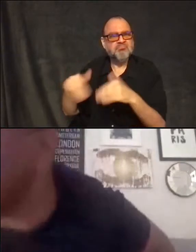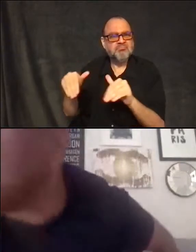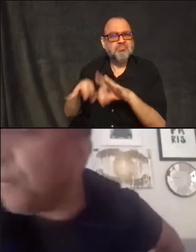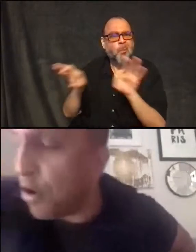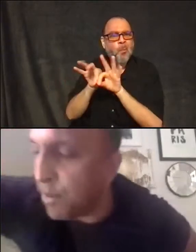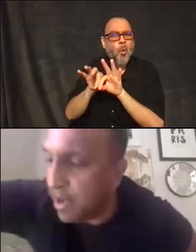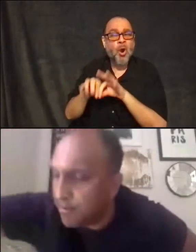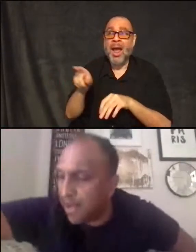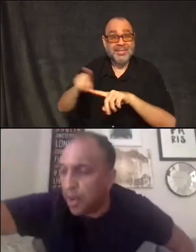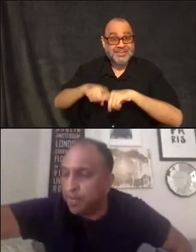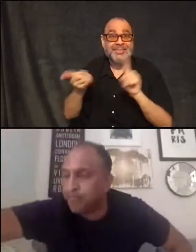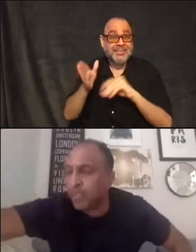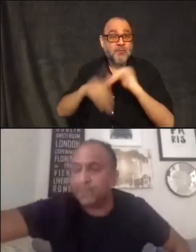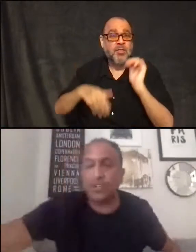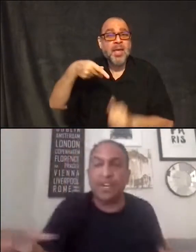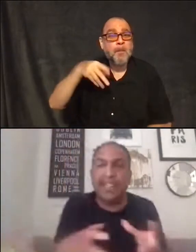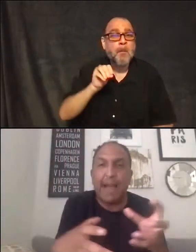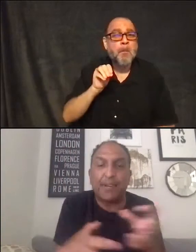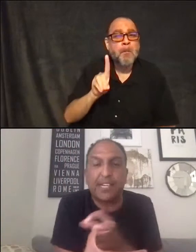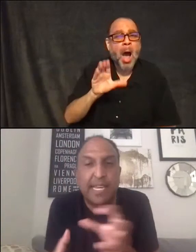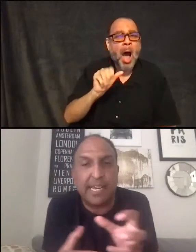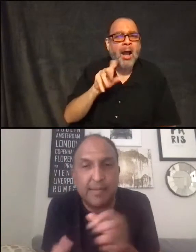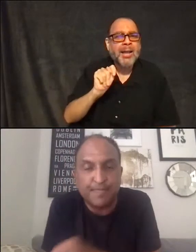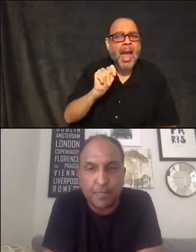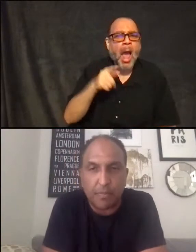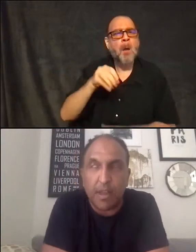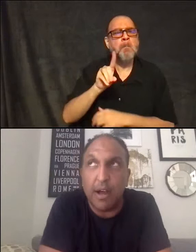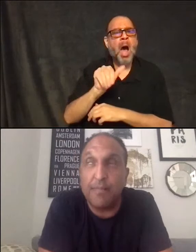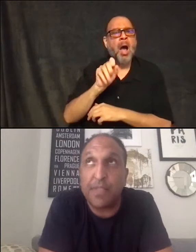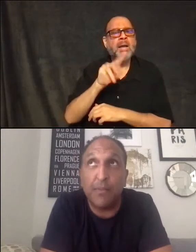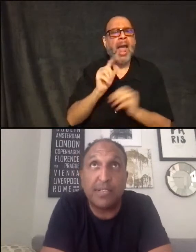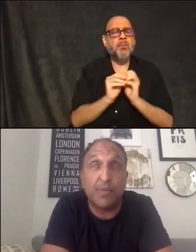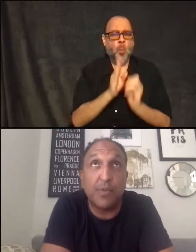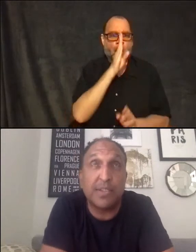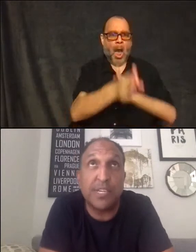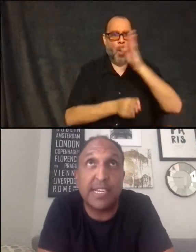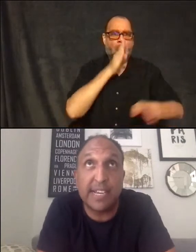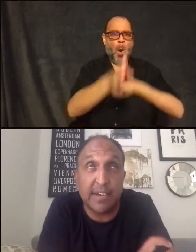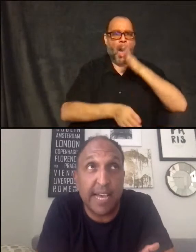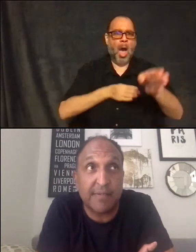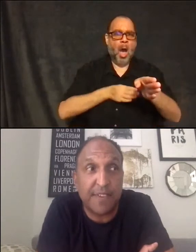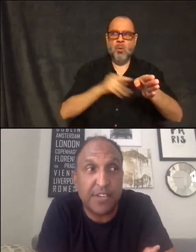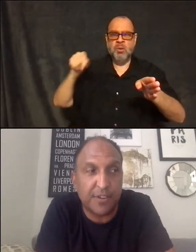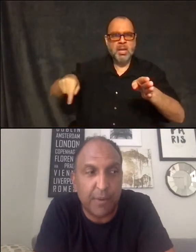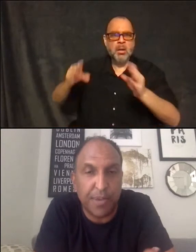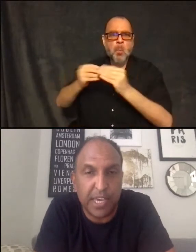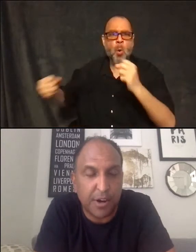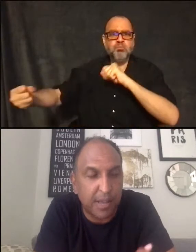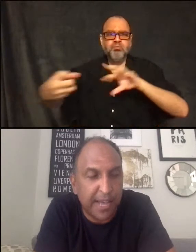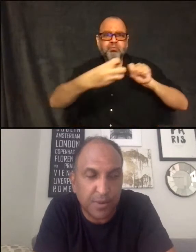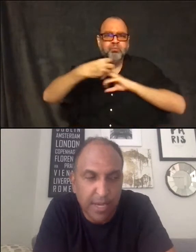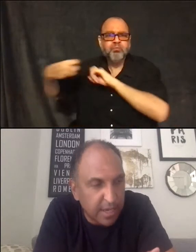ever form of sort of collaborative media, and we see it as a feature that will be